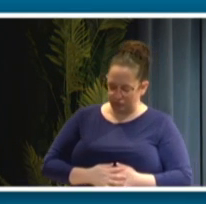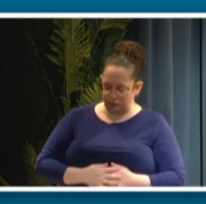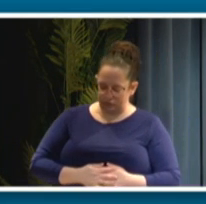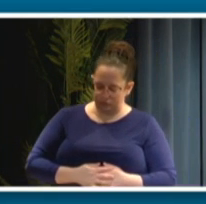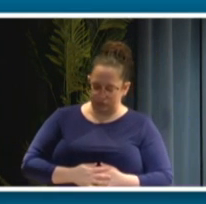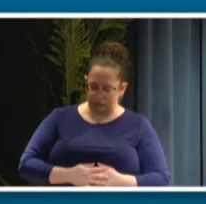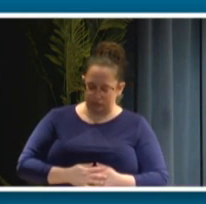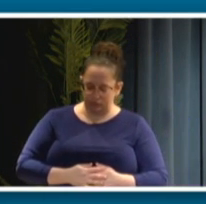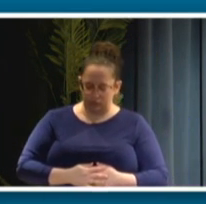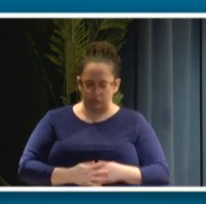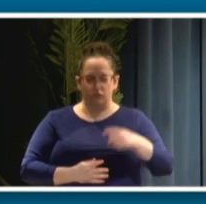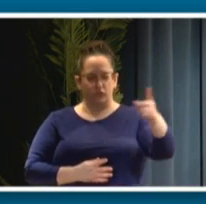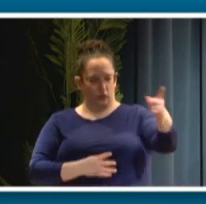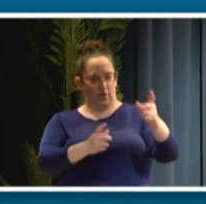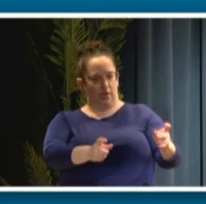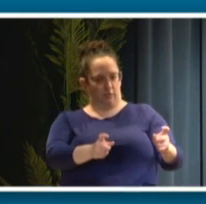that